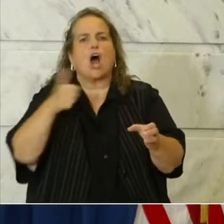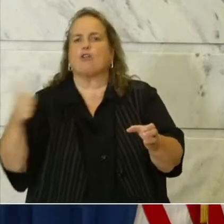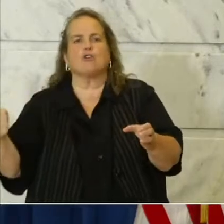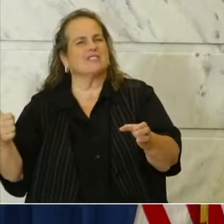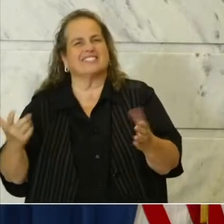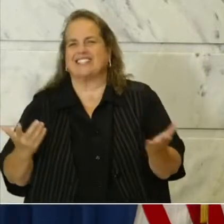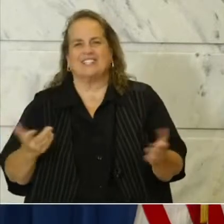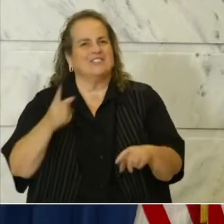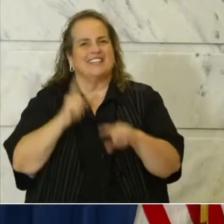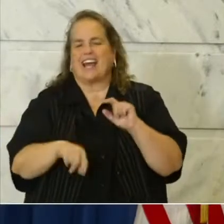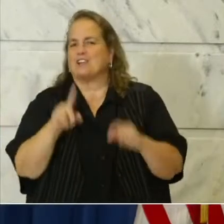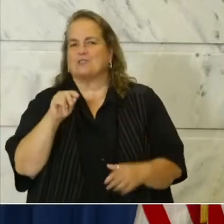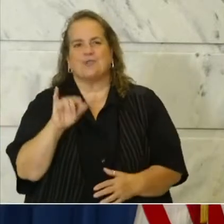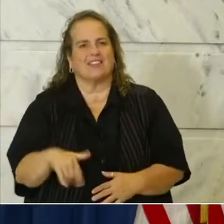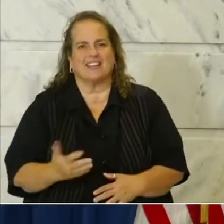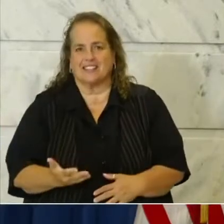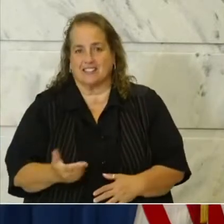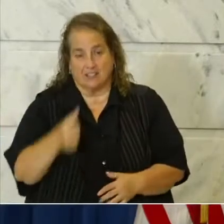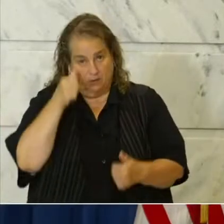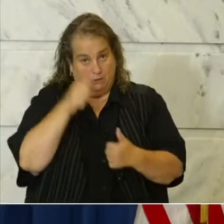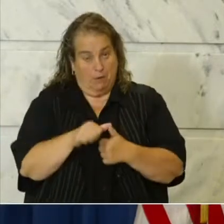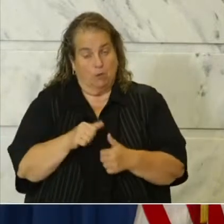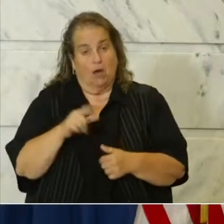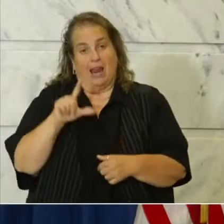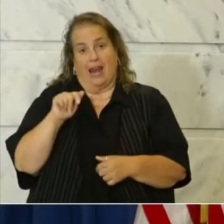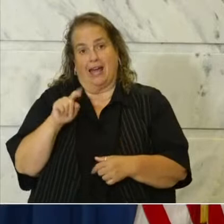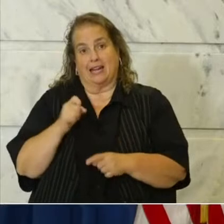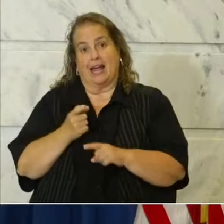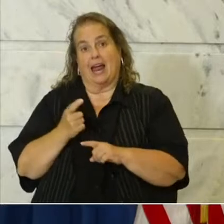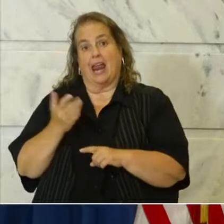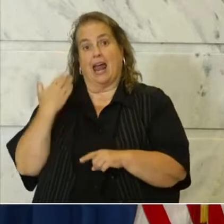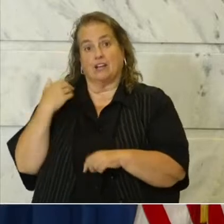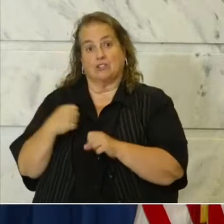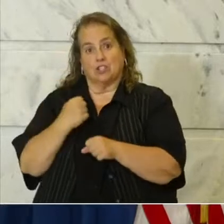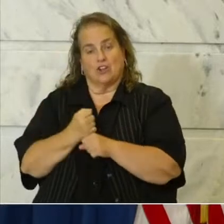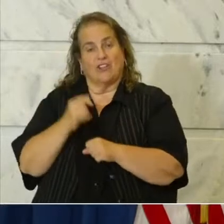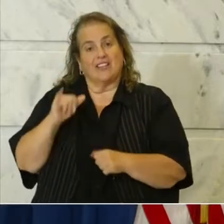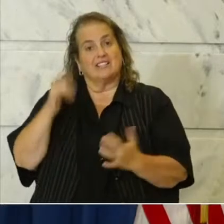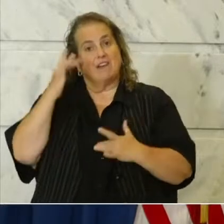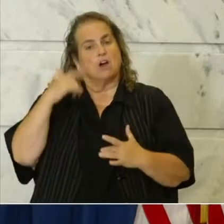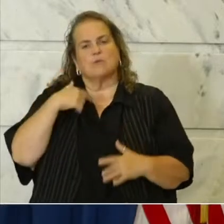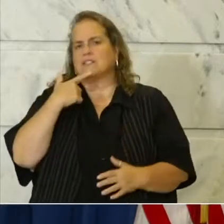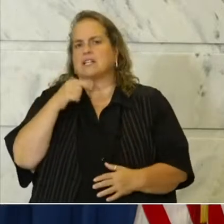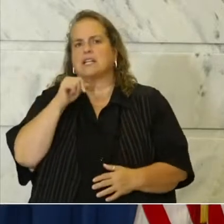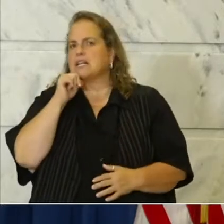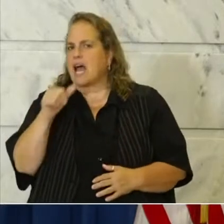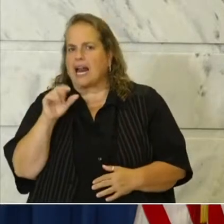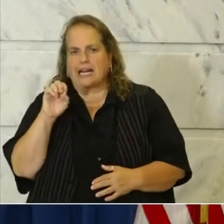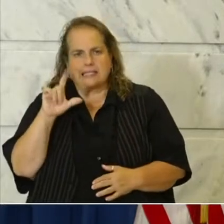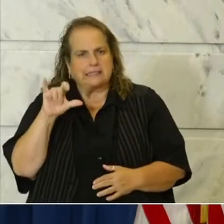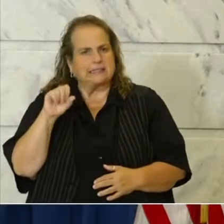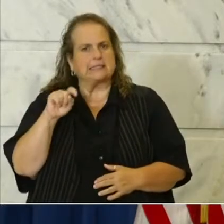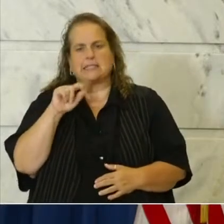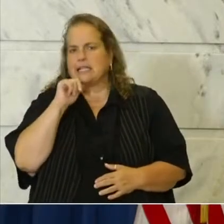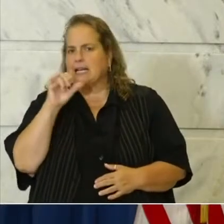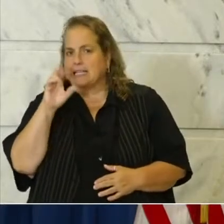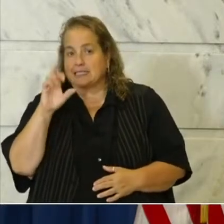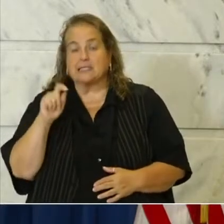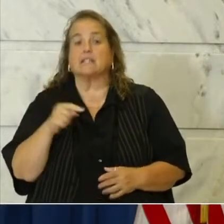said over and over didn't exist until late last year was an unknown entity in Wuhan, China, which is